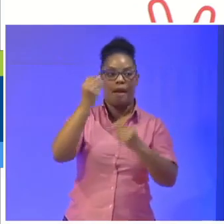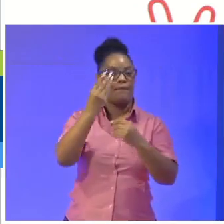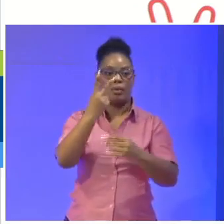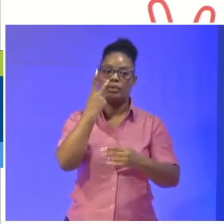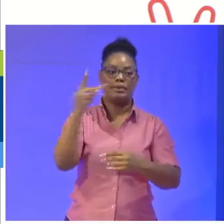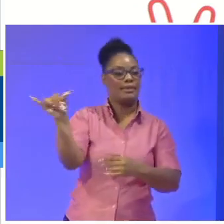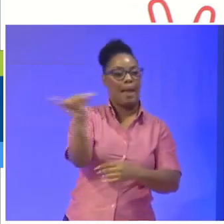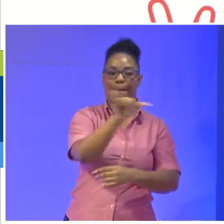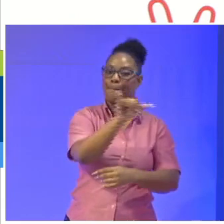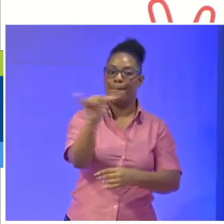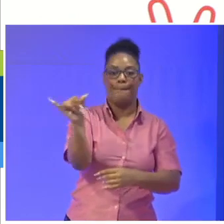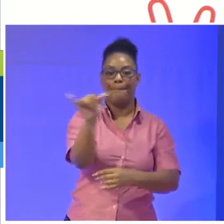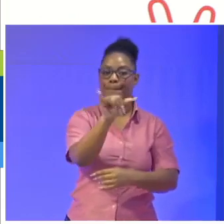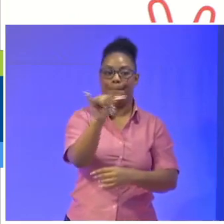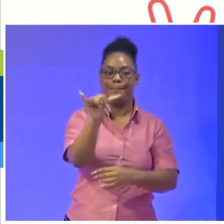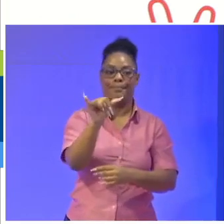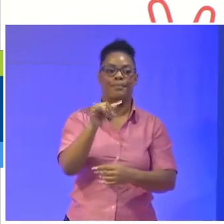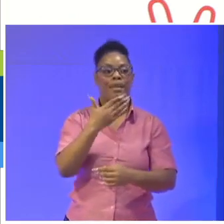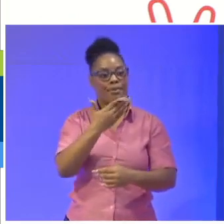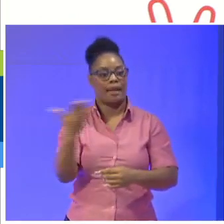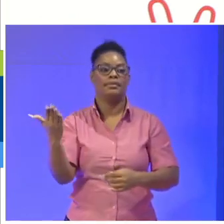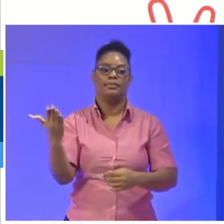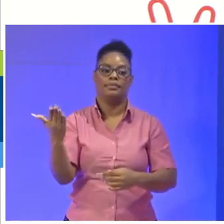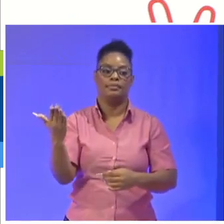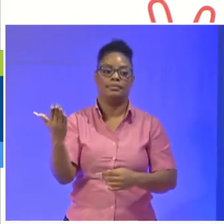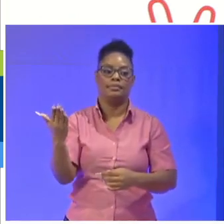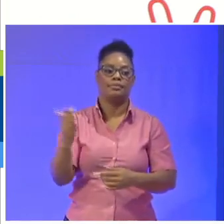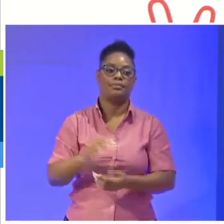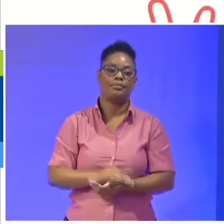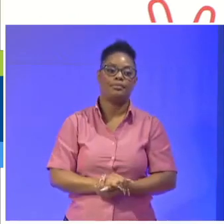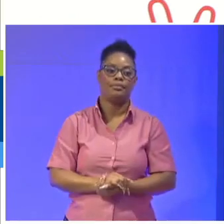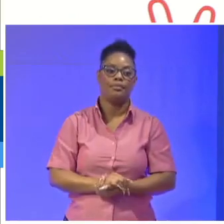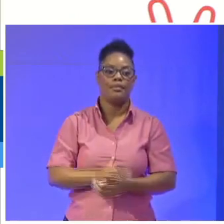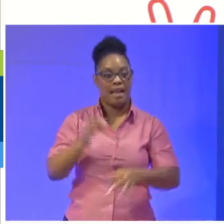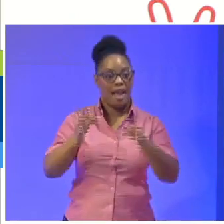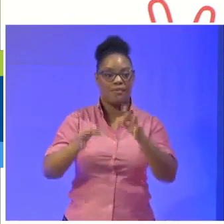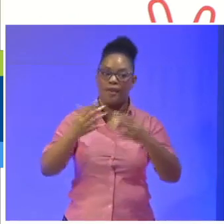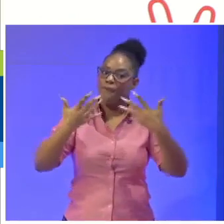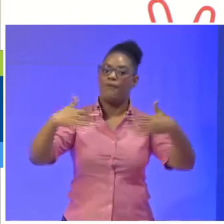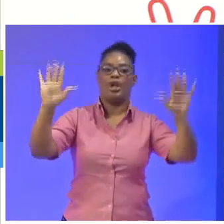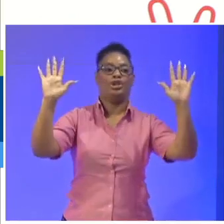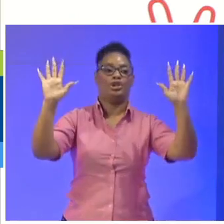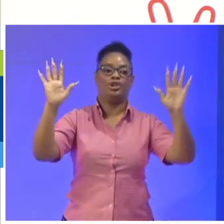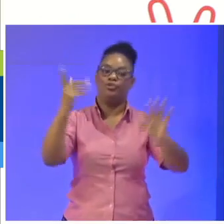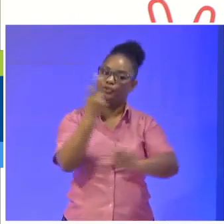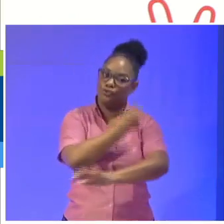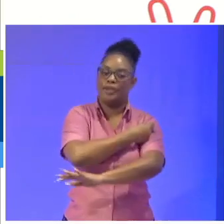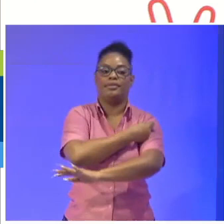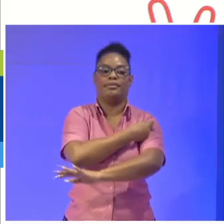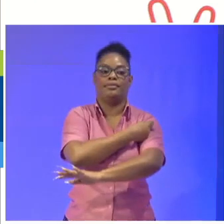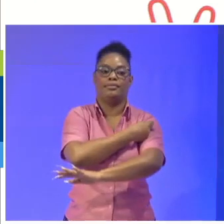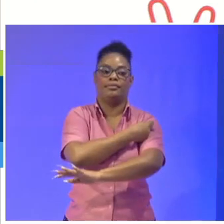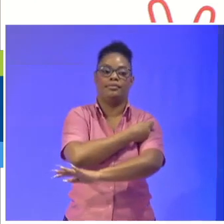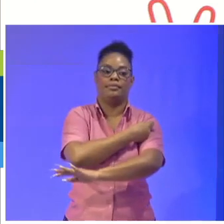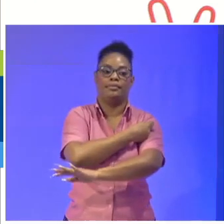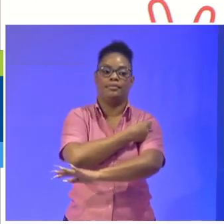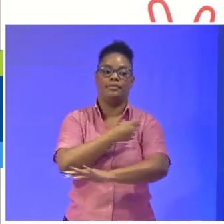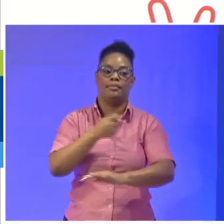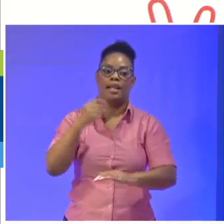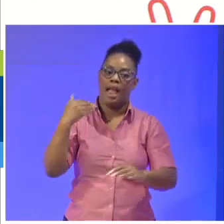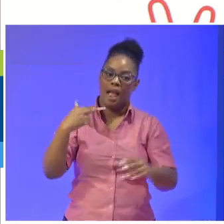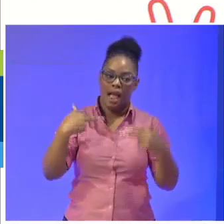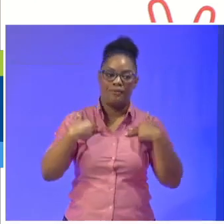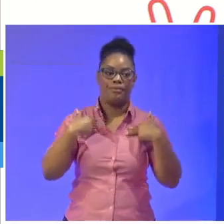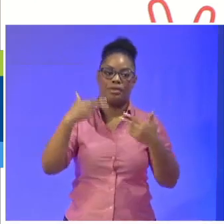very similar sort of pattern where those who are vaccinated have over 90% reduction in